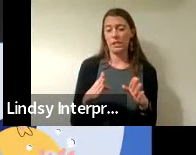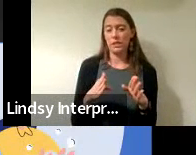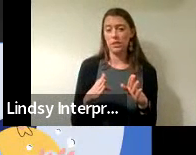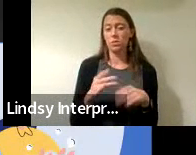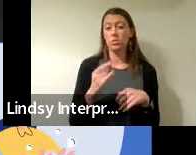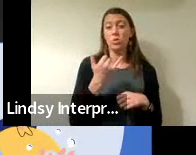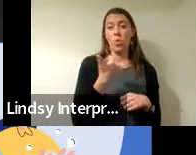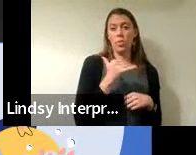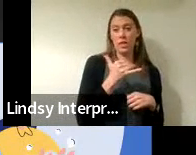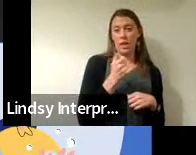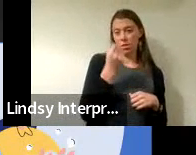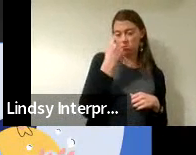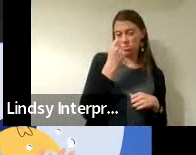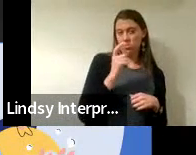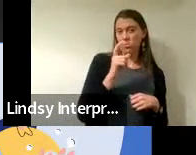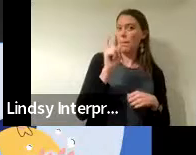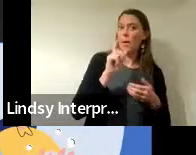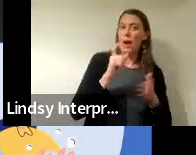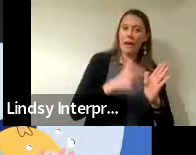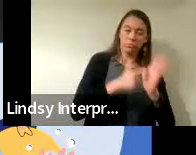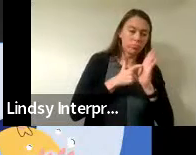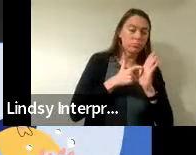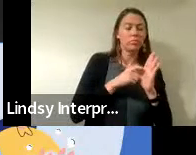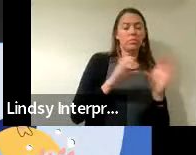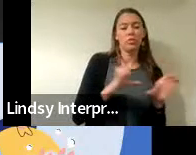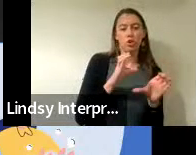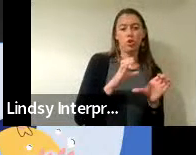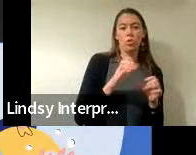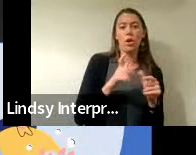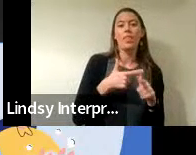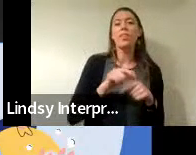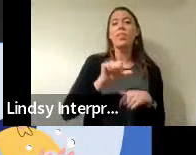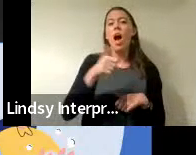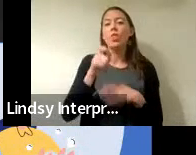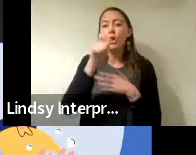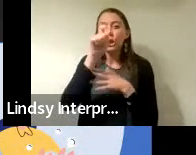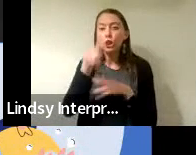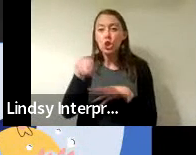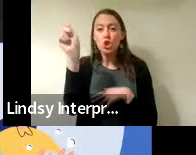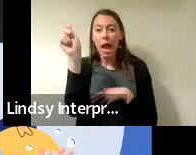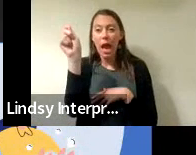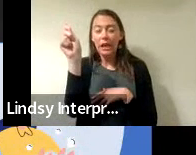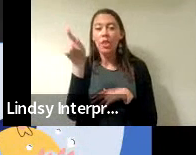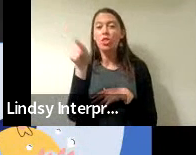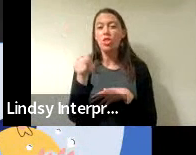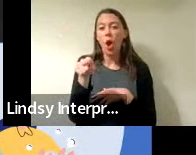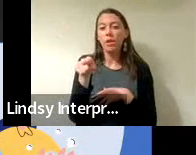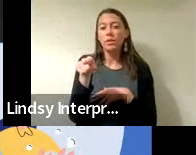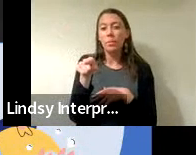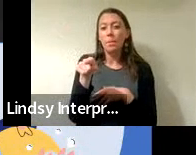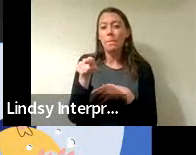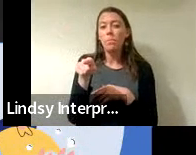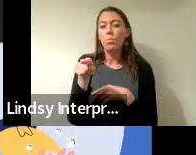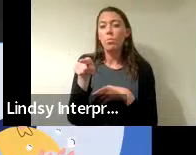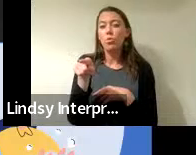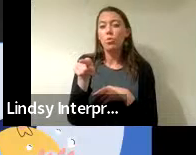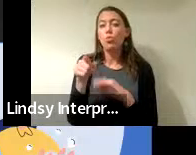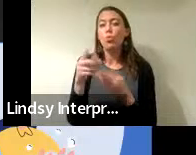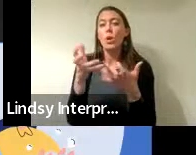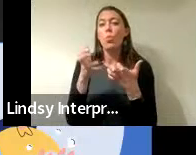that are checked here, these other strategies, are the areas where we really want to shape these based on your